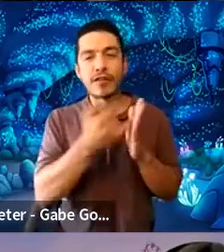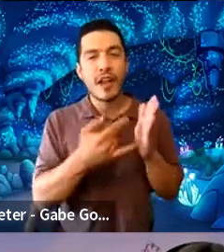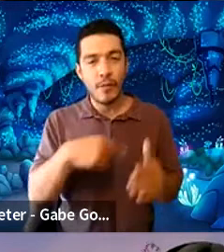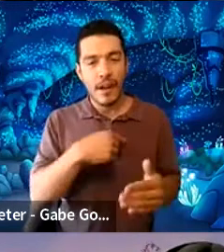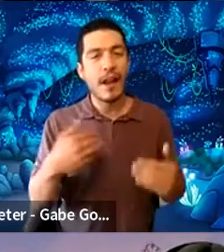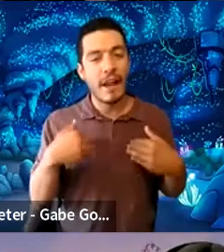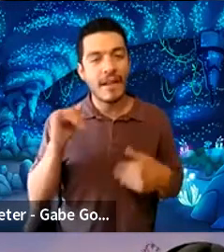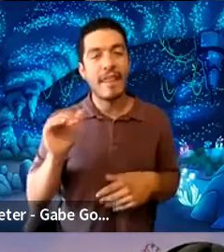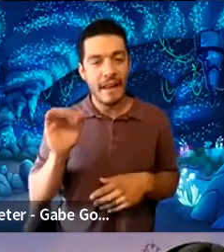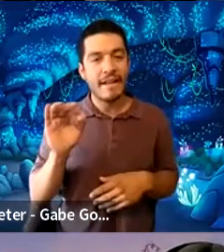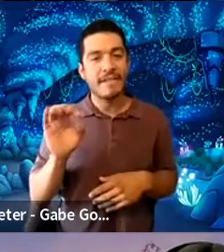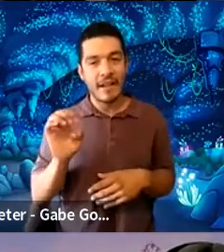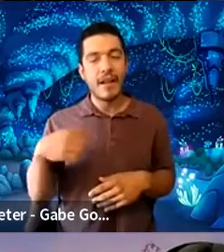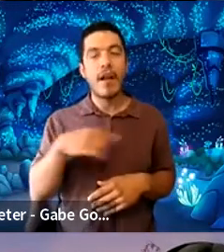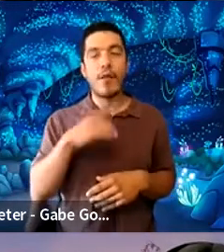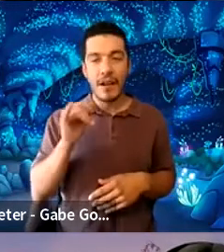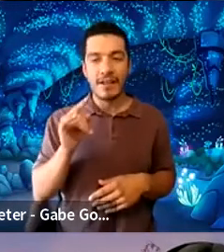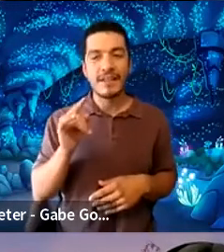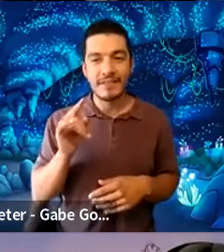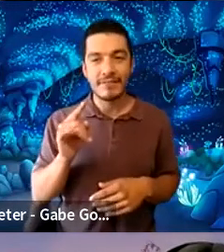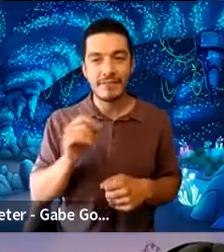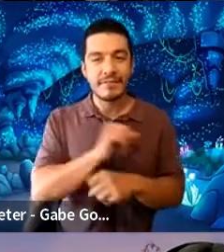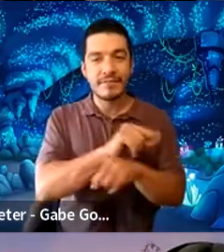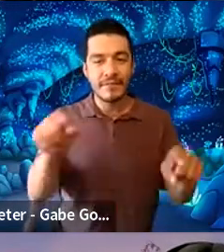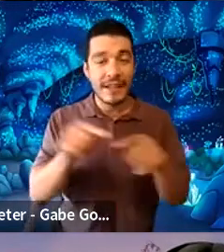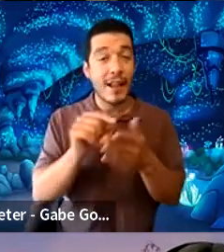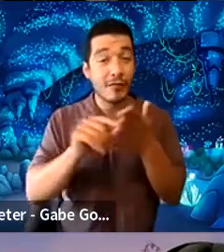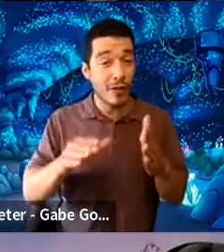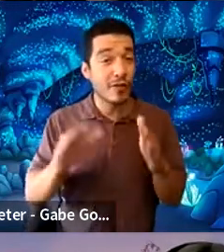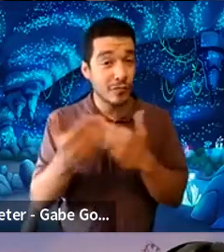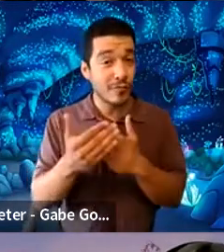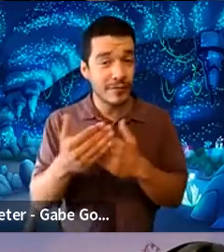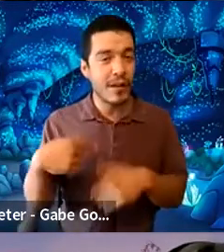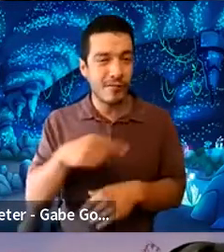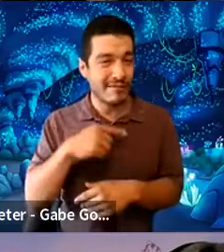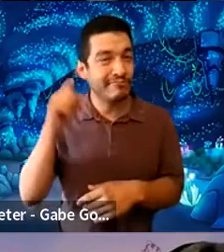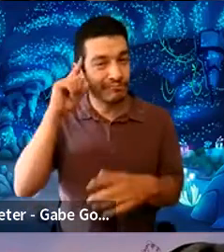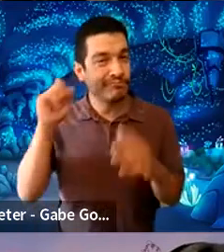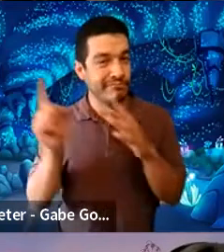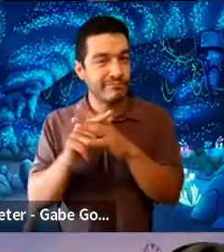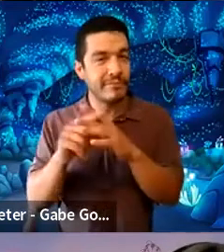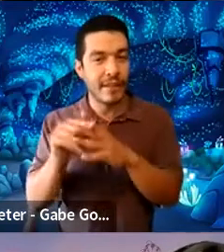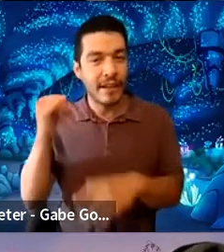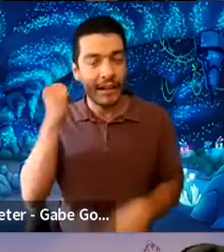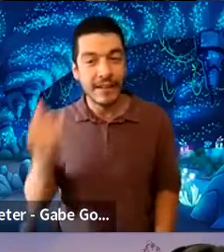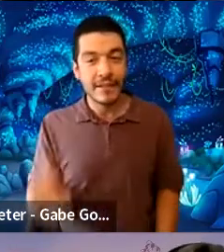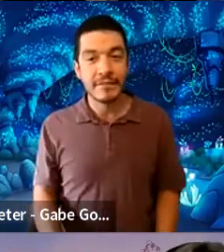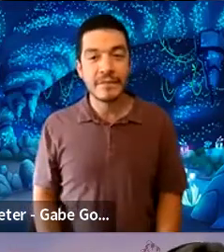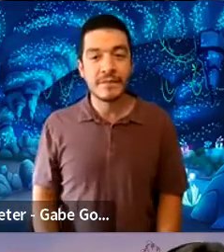Paleo Cafe, but it did come out in the writer's room as well, Erica. We kind of came up with the idea. I guess,